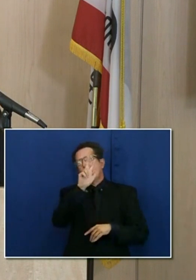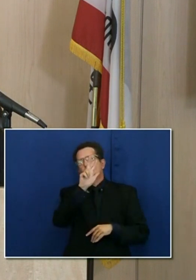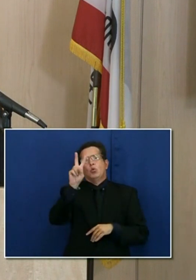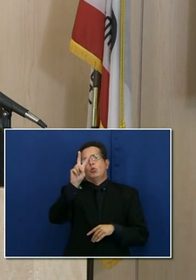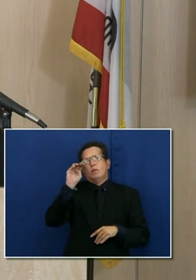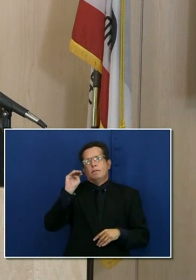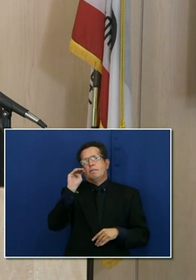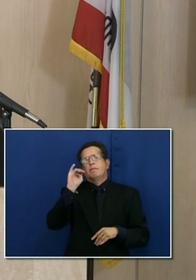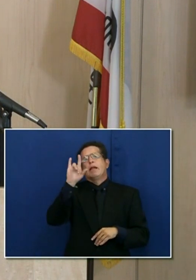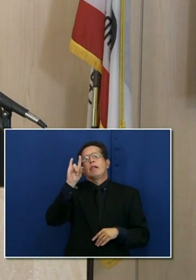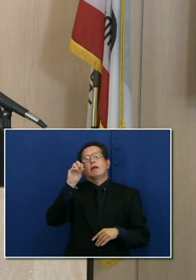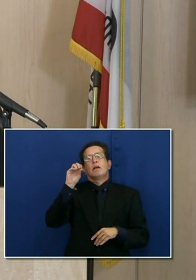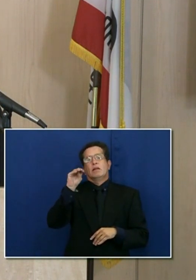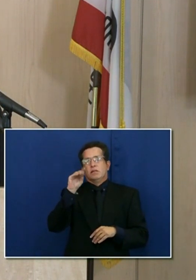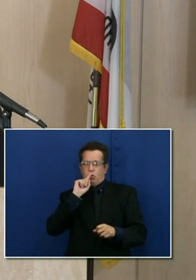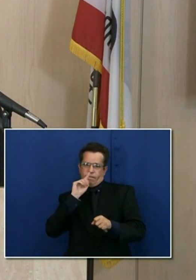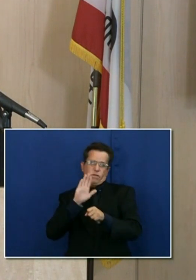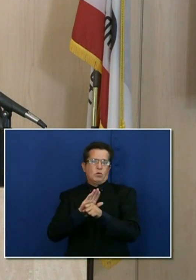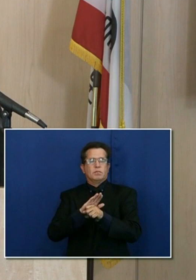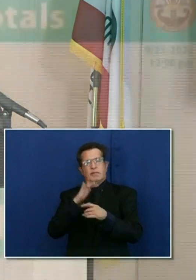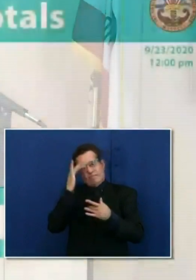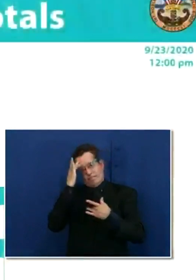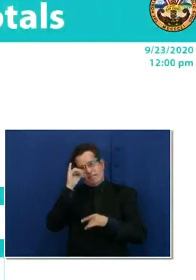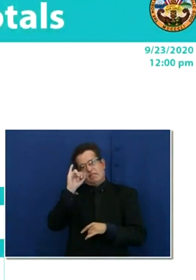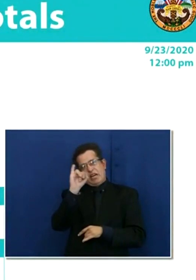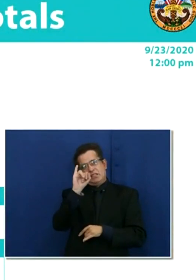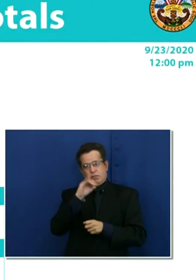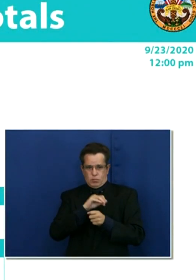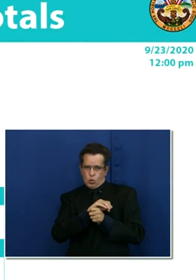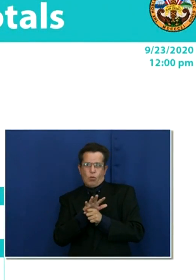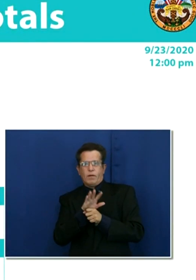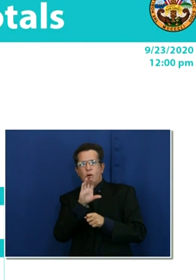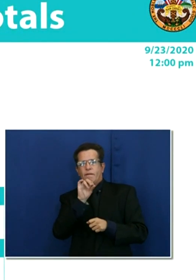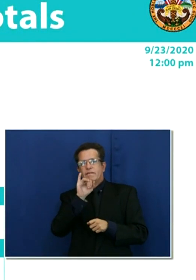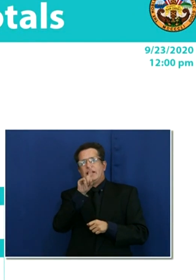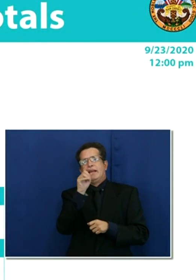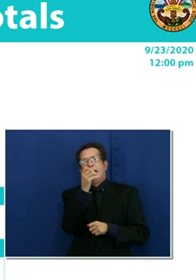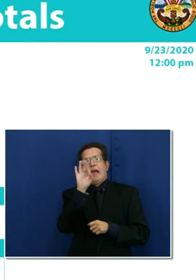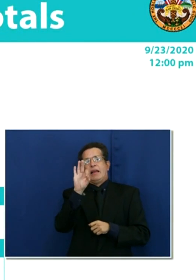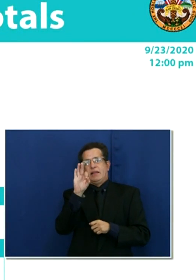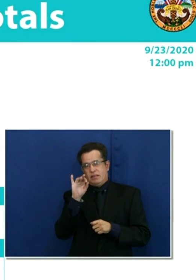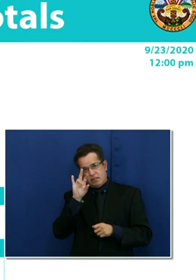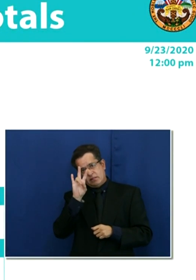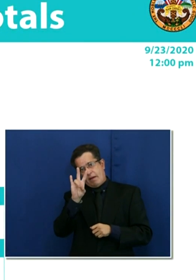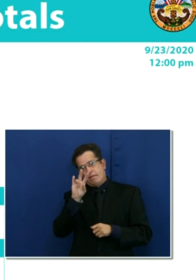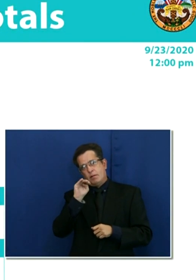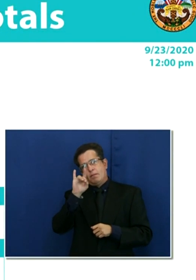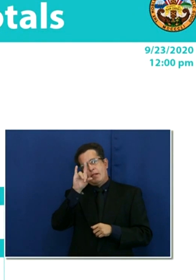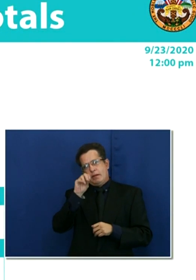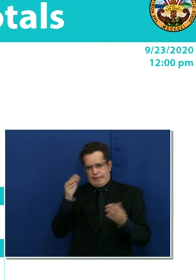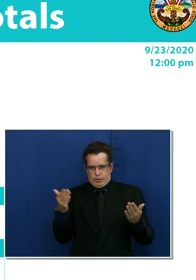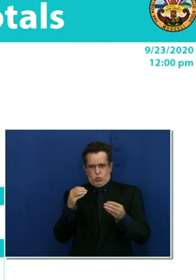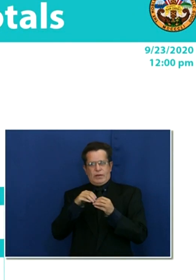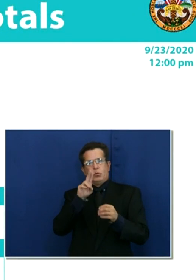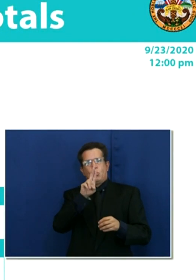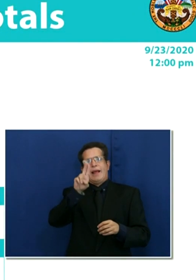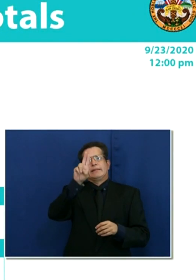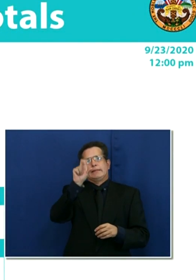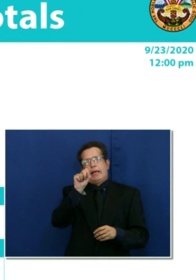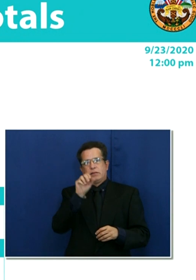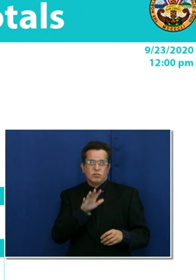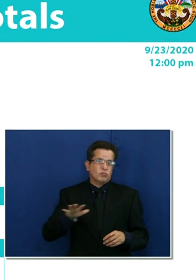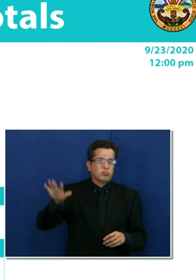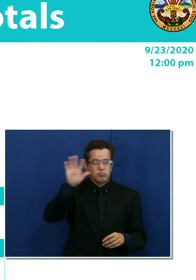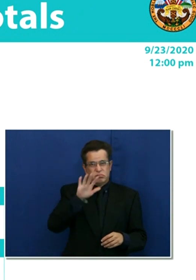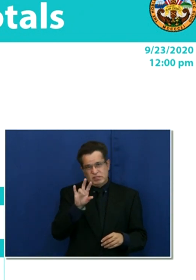million confirmed cases worldwide of COVID-19, and almost 7 million in the United States, which